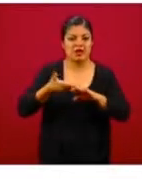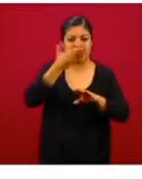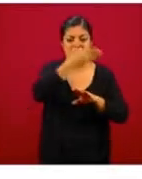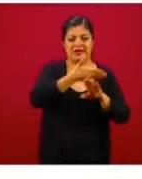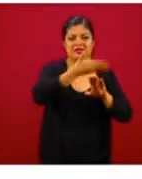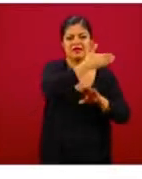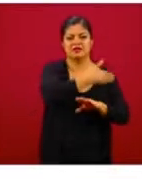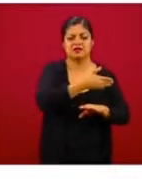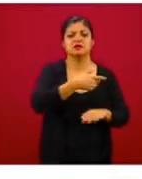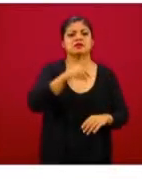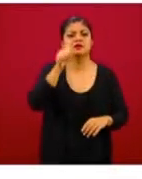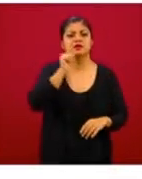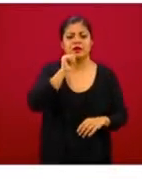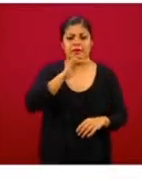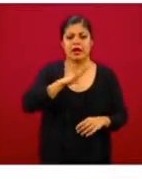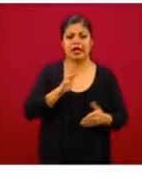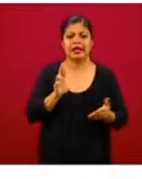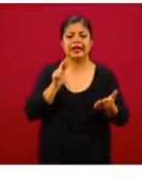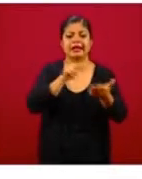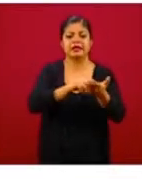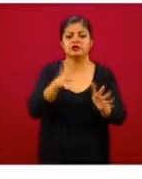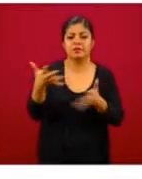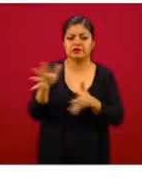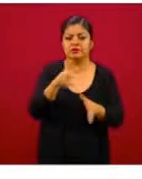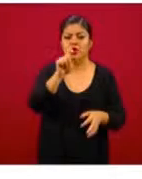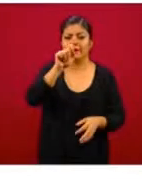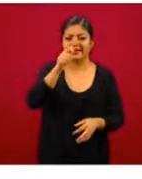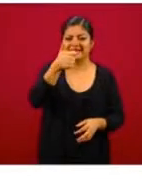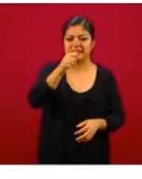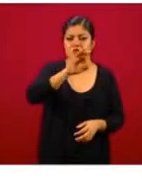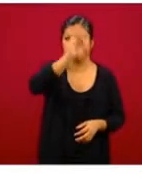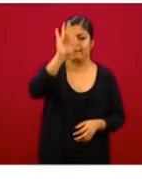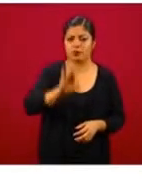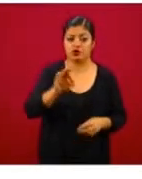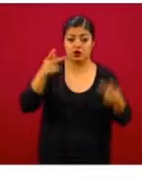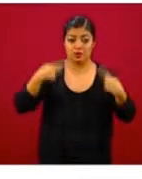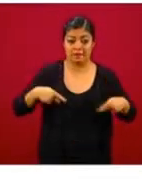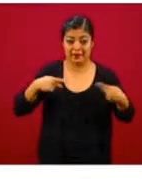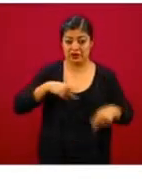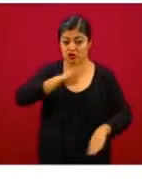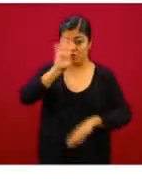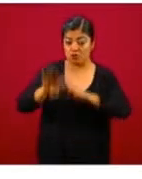these disorders. And so as has come up previously,